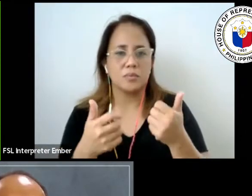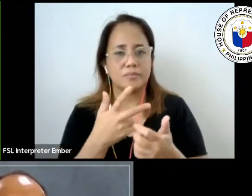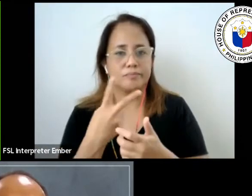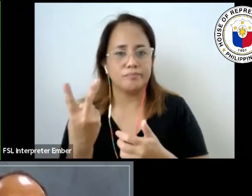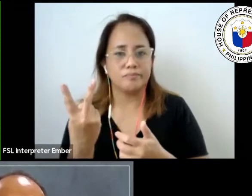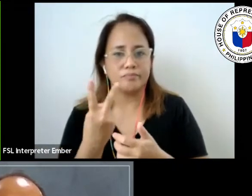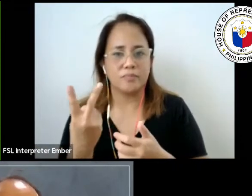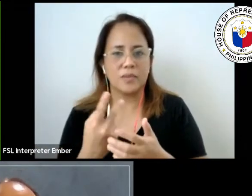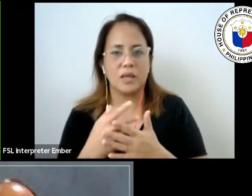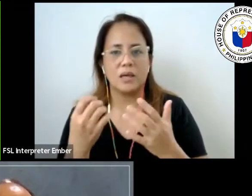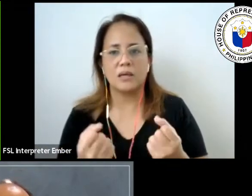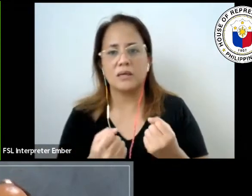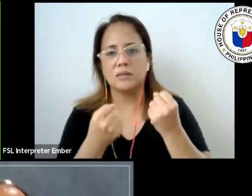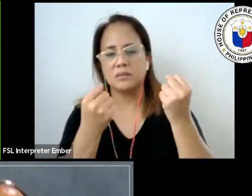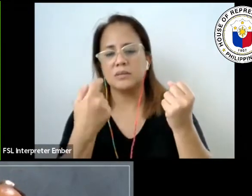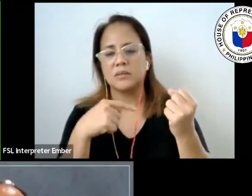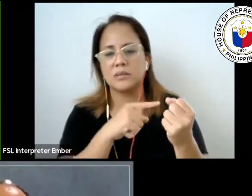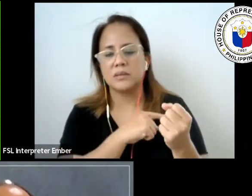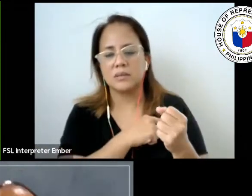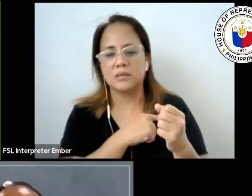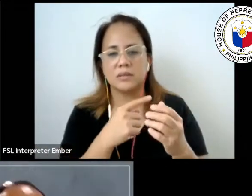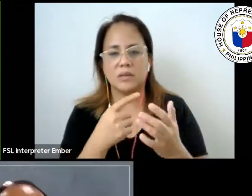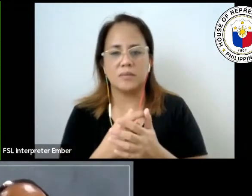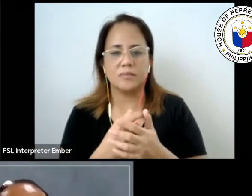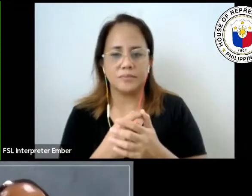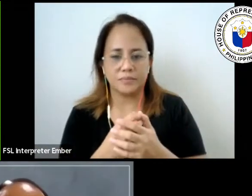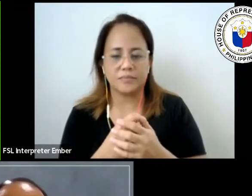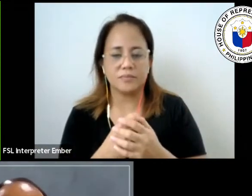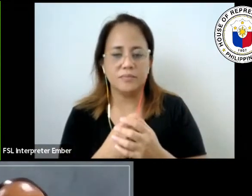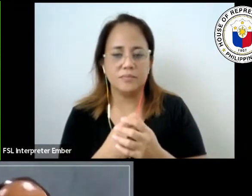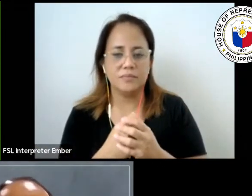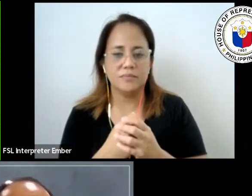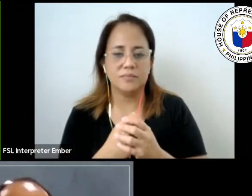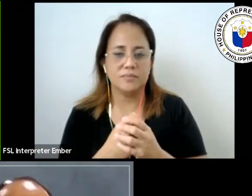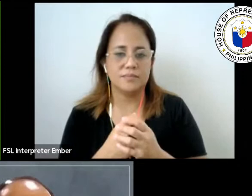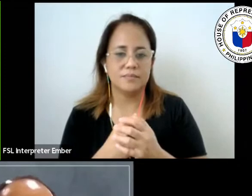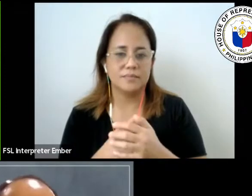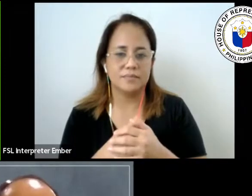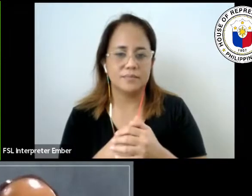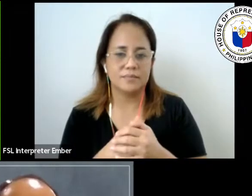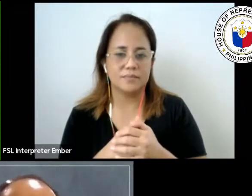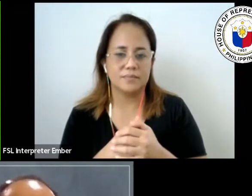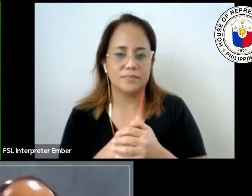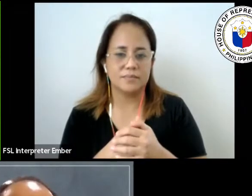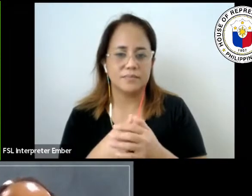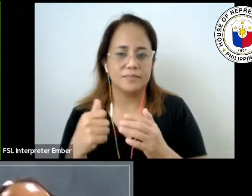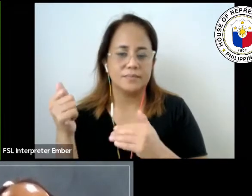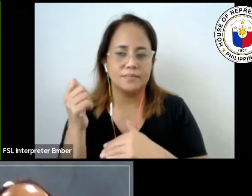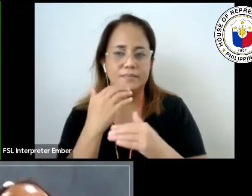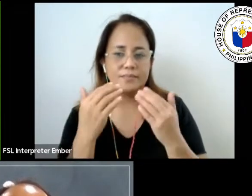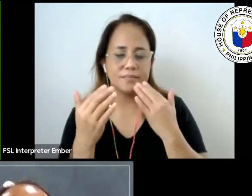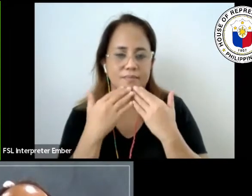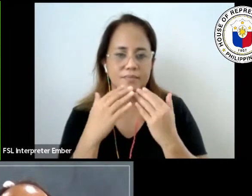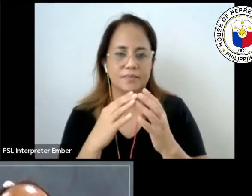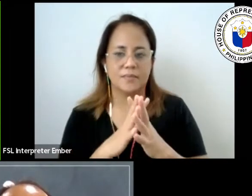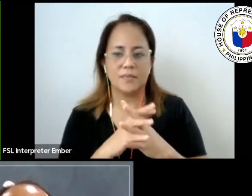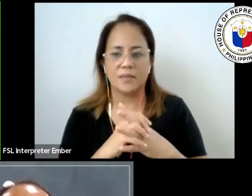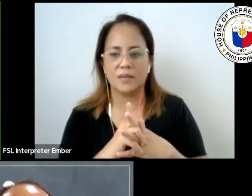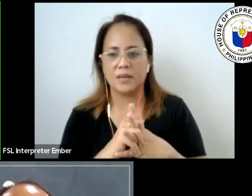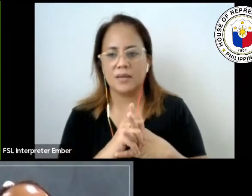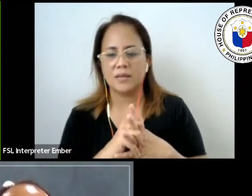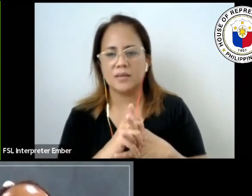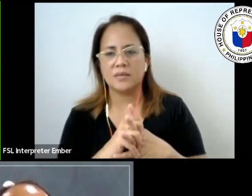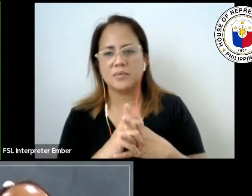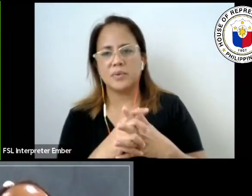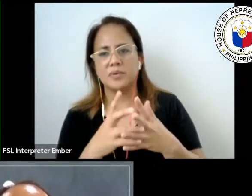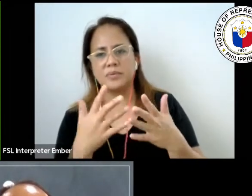yung suggestion namin dito sa mga panukalang batas namin dito. Mr. Chair. Thank you, Chairman Go. But I